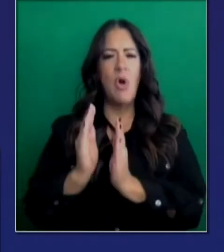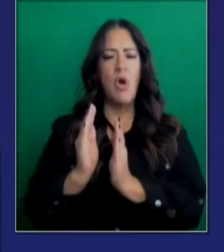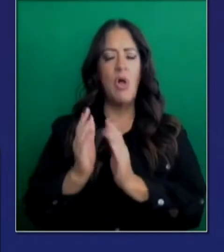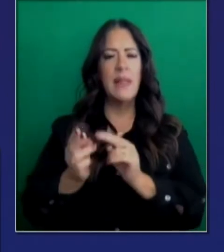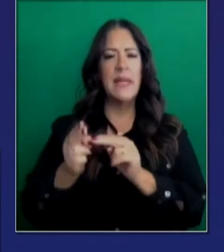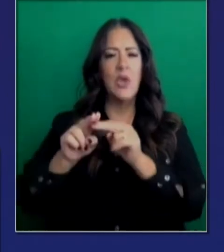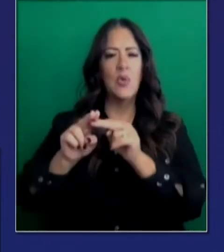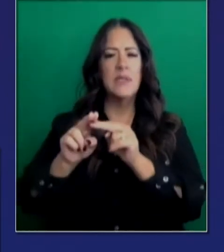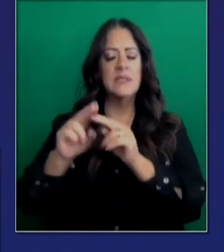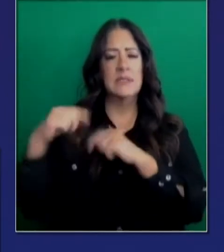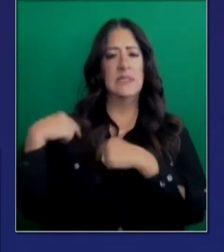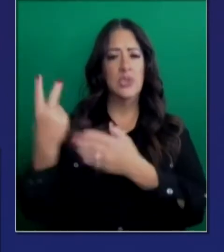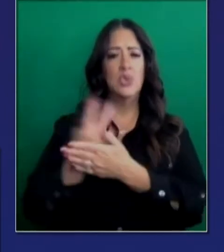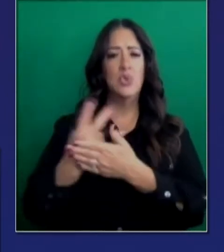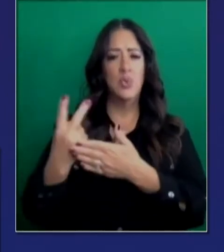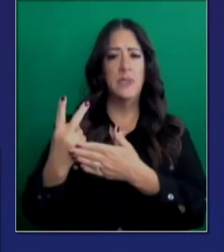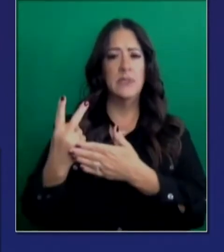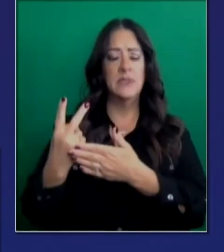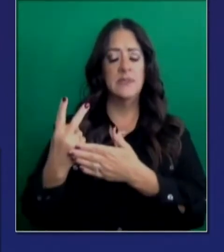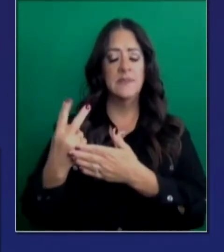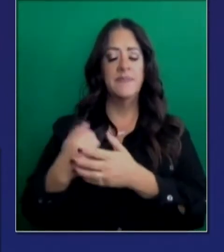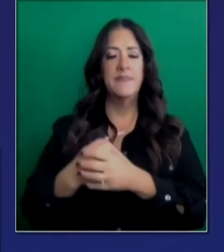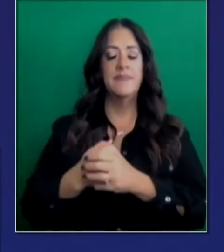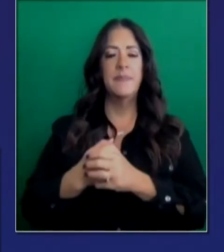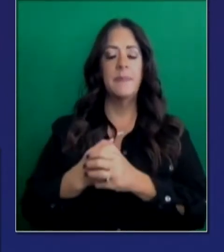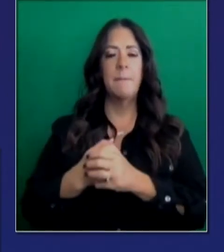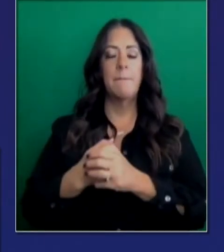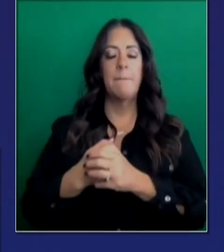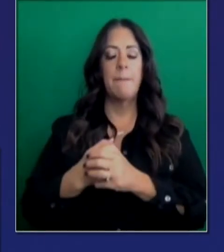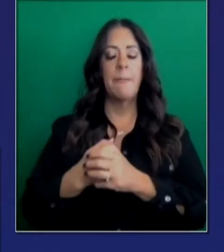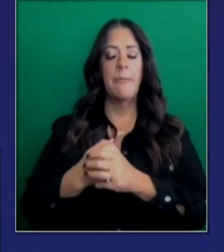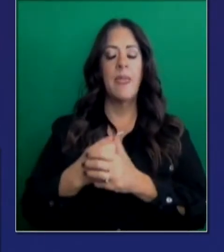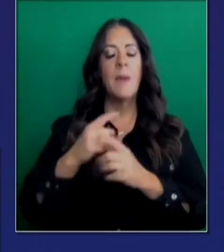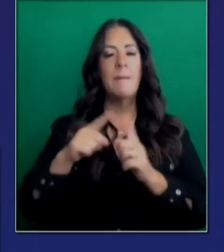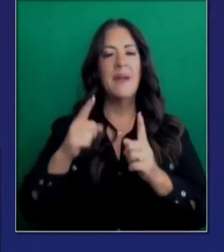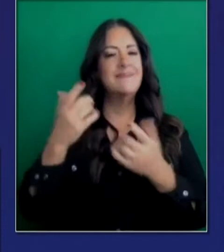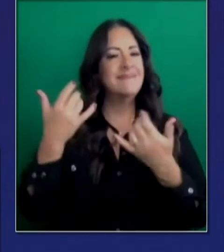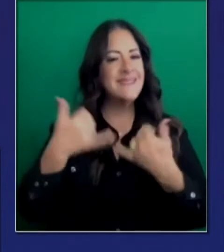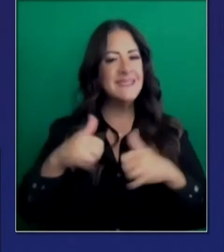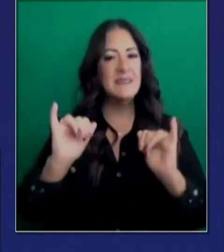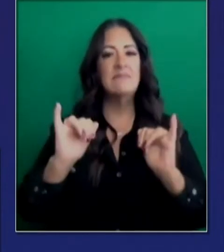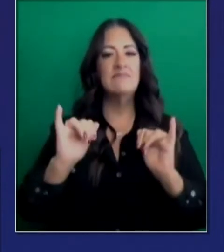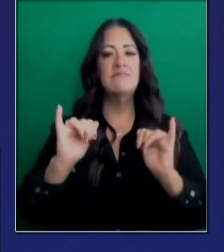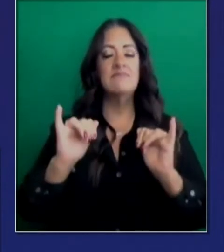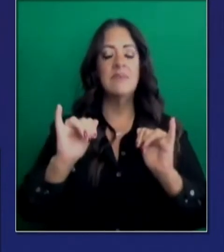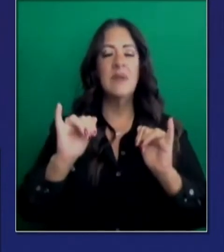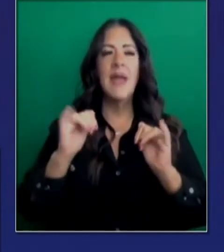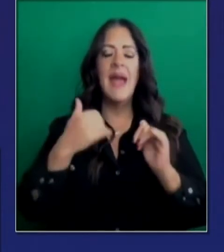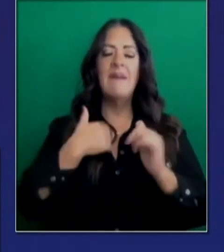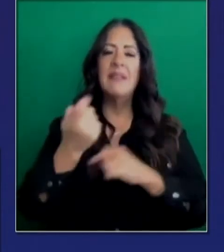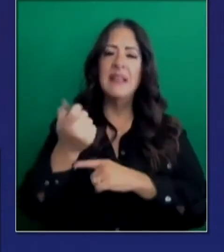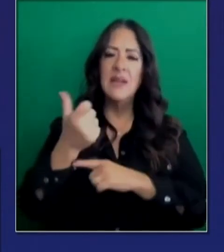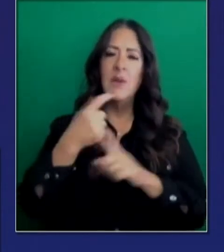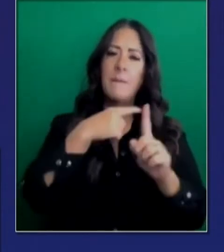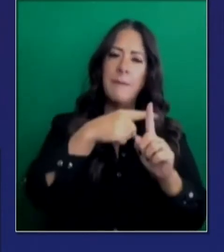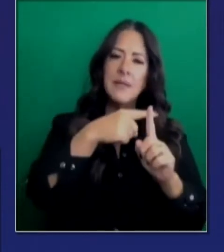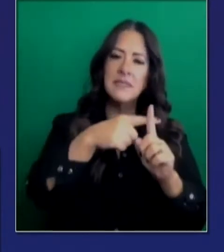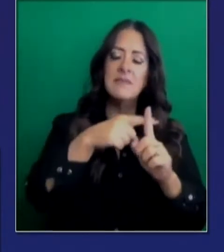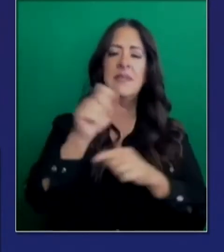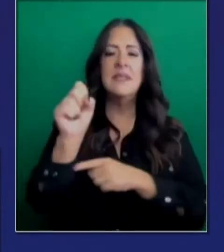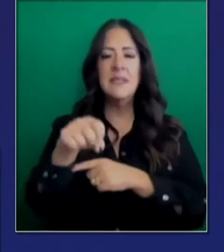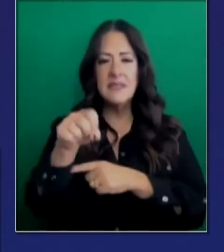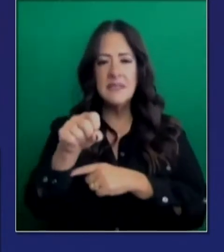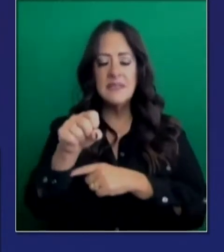2-week period in some time. It's just a point of some optimism, a little bit of light, and I'll